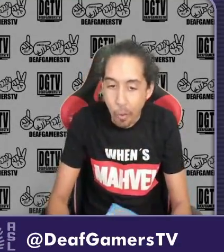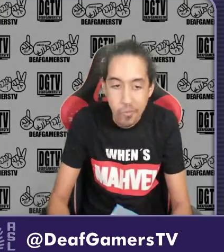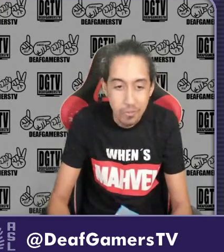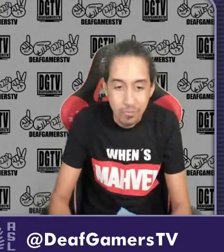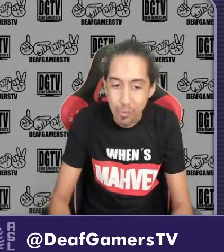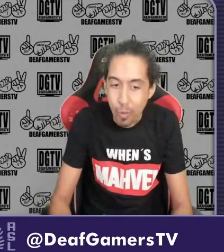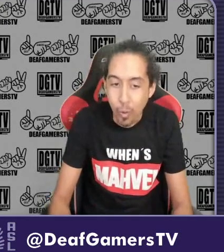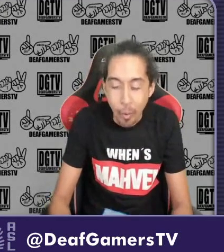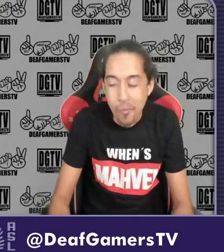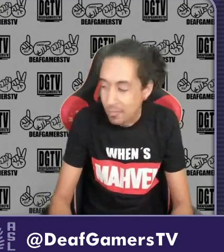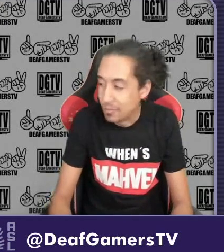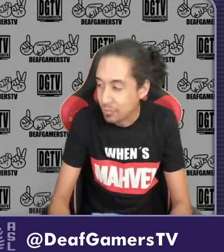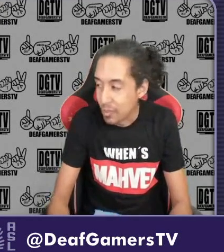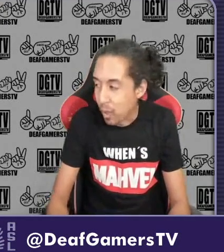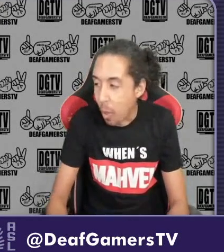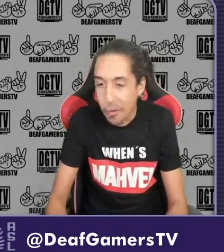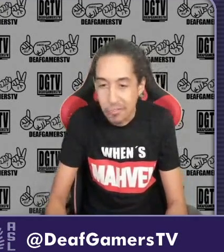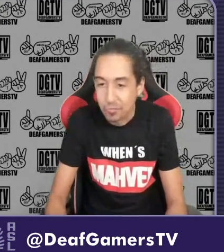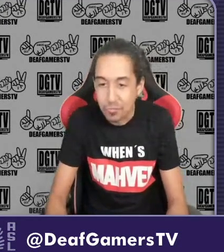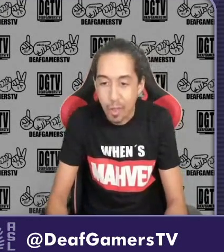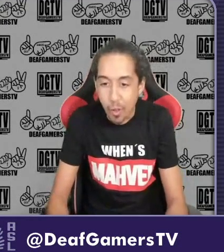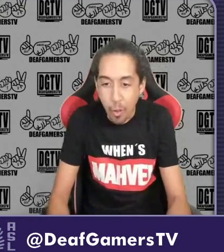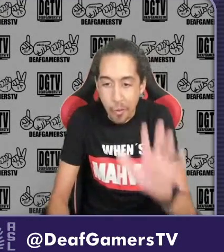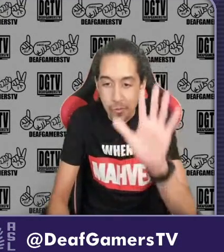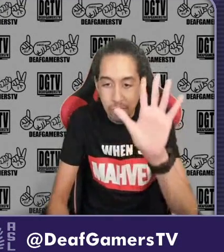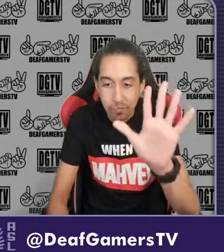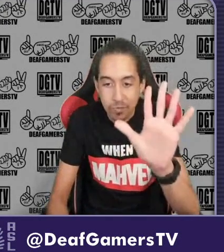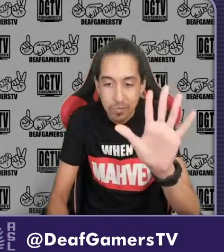Oh, Mr. Streamer Man. There it is.